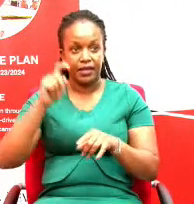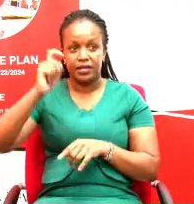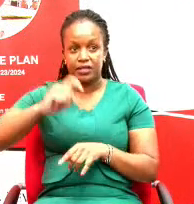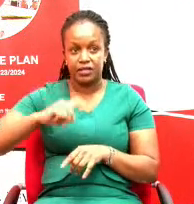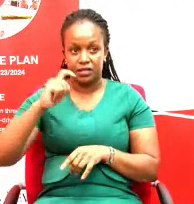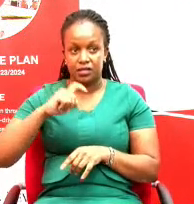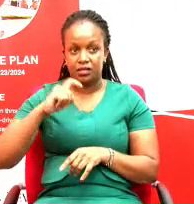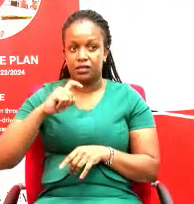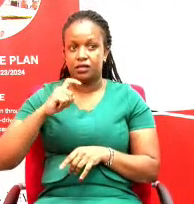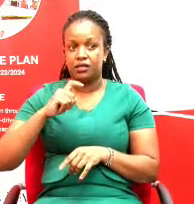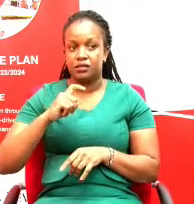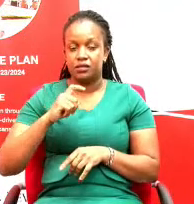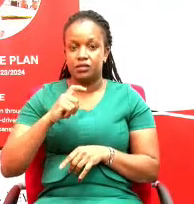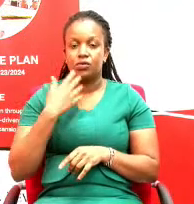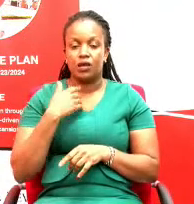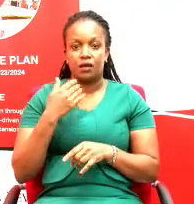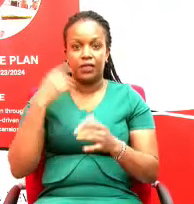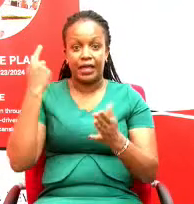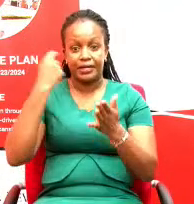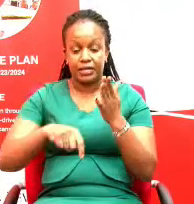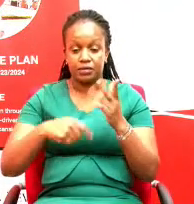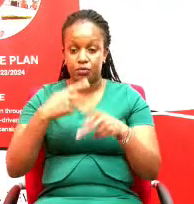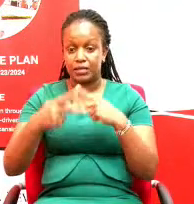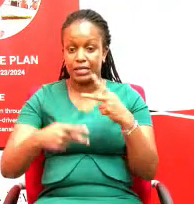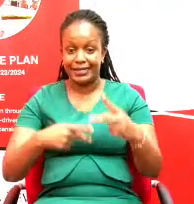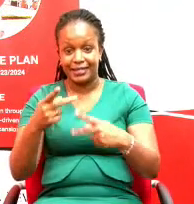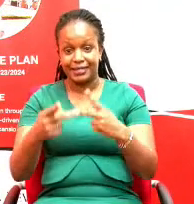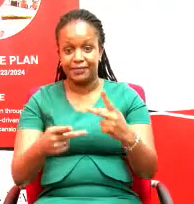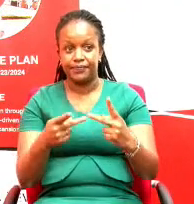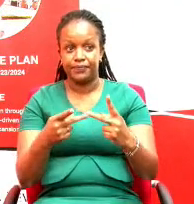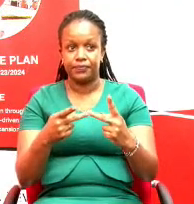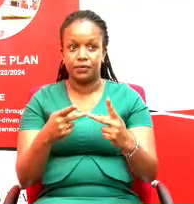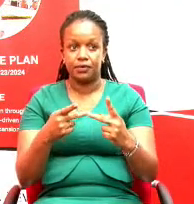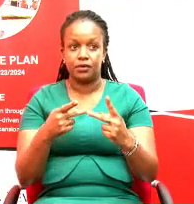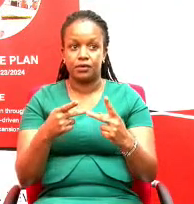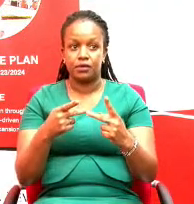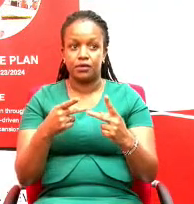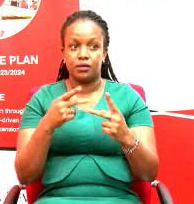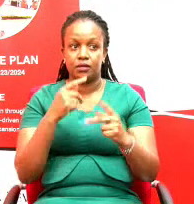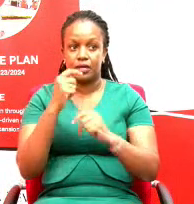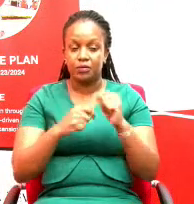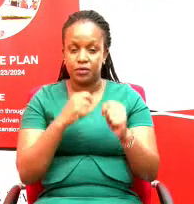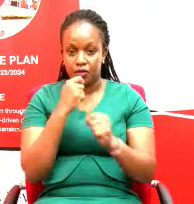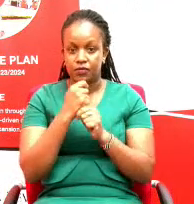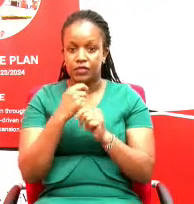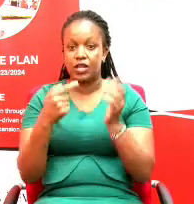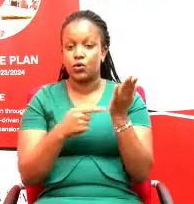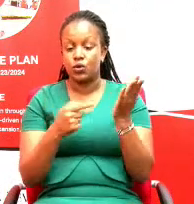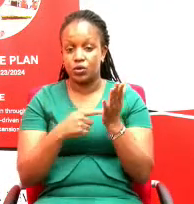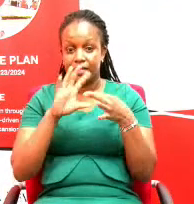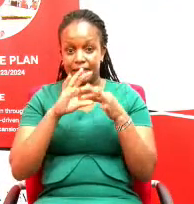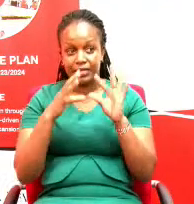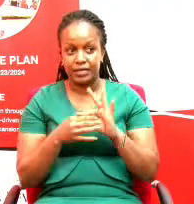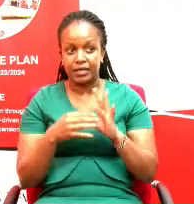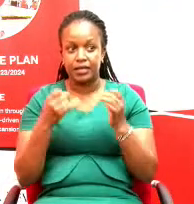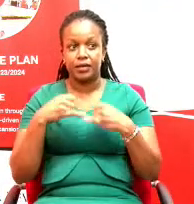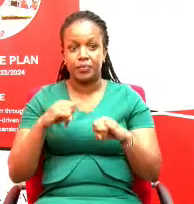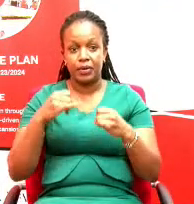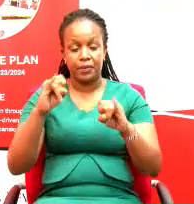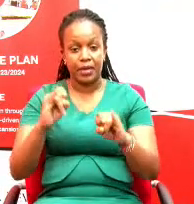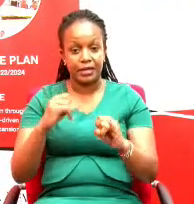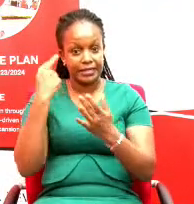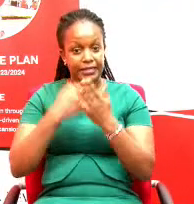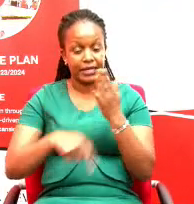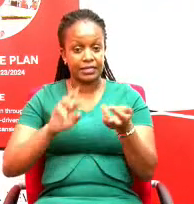course, they have told us they're going to simplify tax processes, forms, and technology links. 2, implement tax